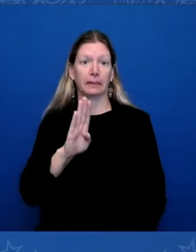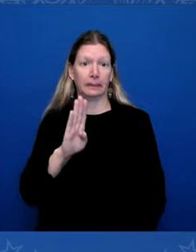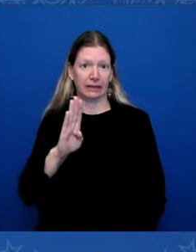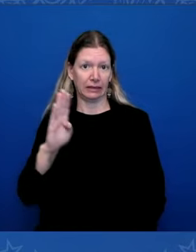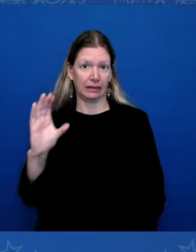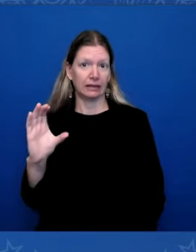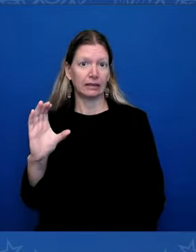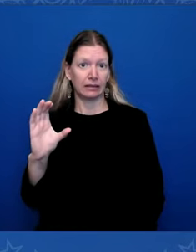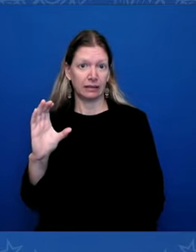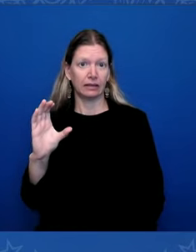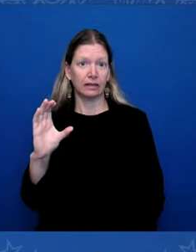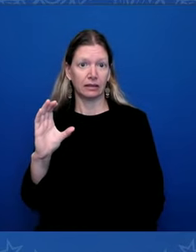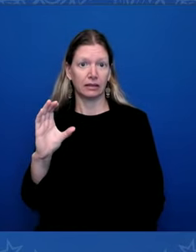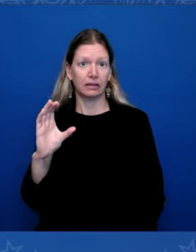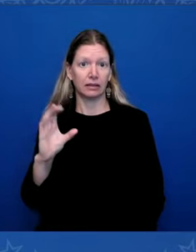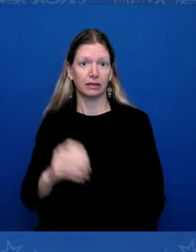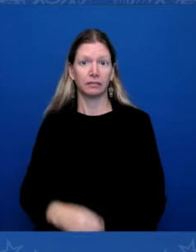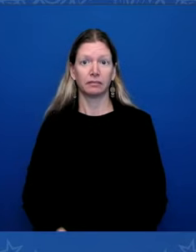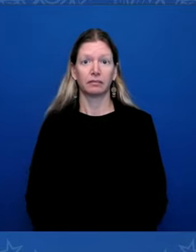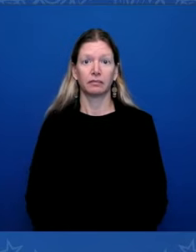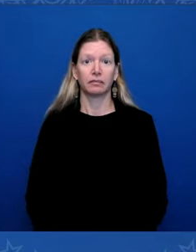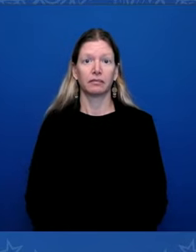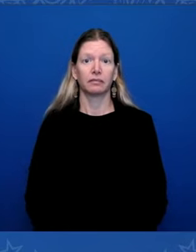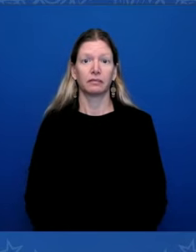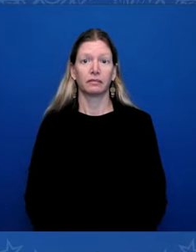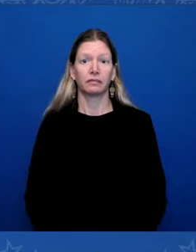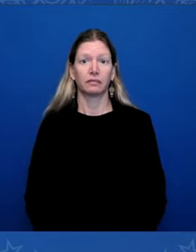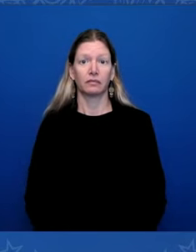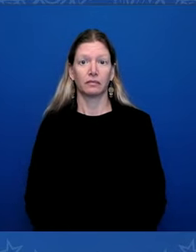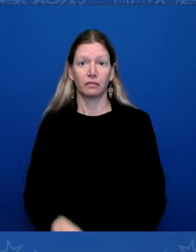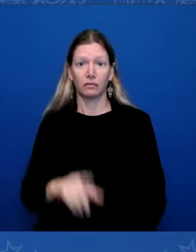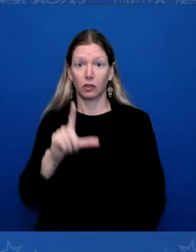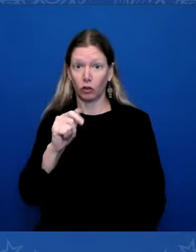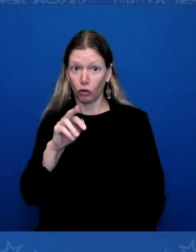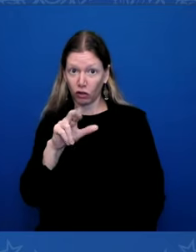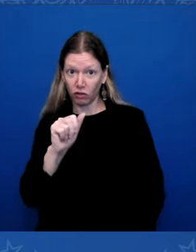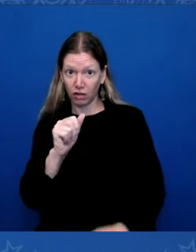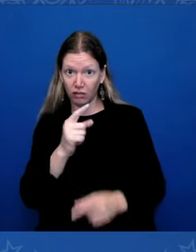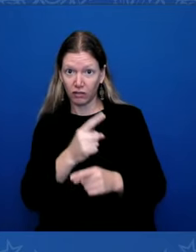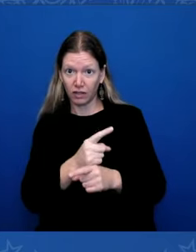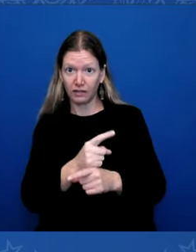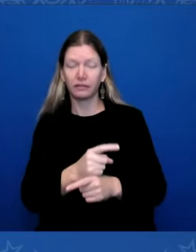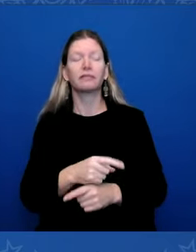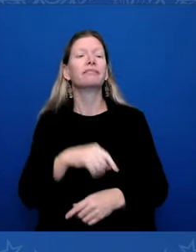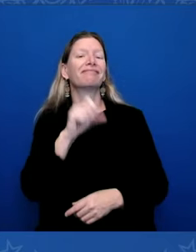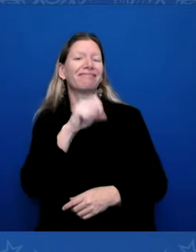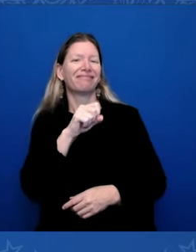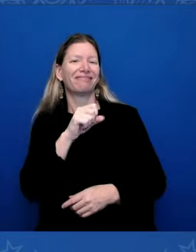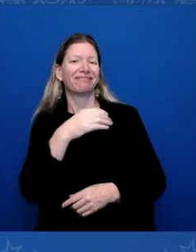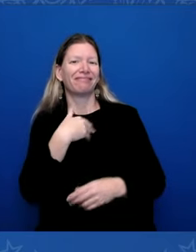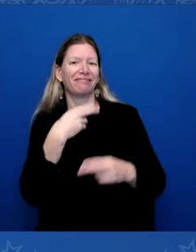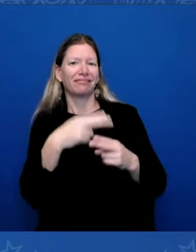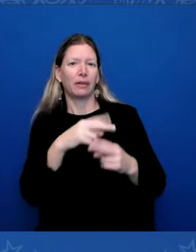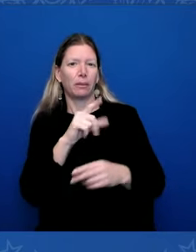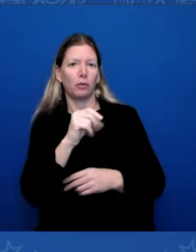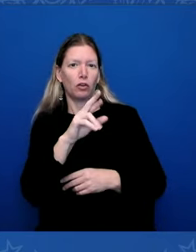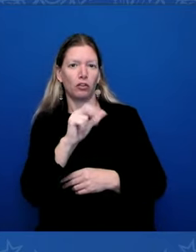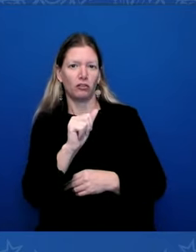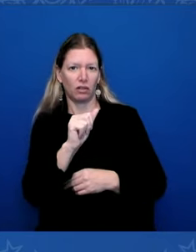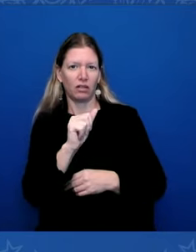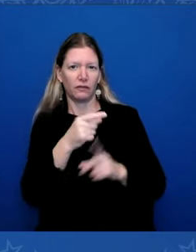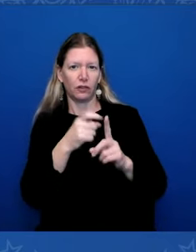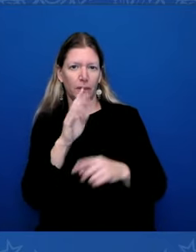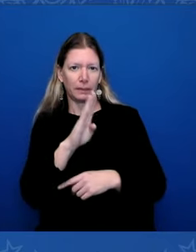Am I correct? Is that correct, Laura? It is. My name is Laura Bicker. I'm from BBC News. Good evening, Mr. President. Good evening. How are you? Well, thank you.